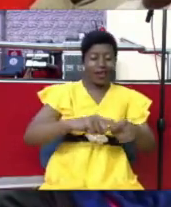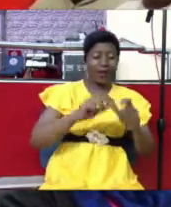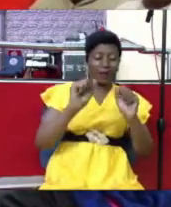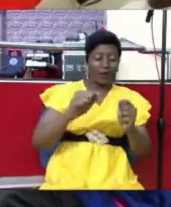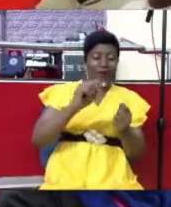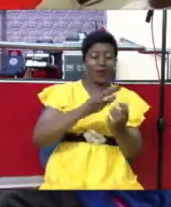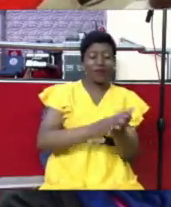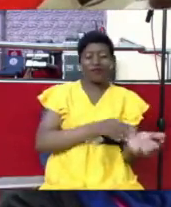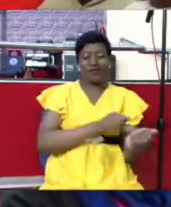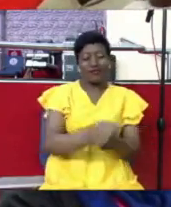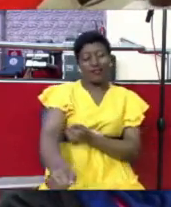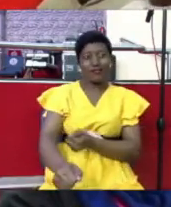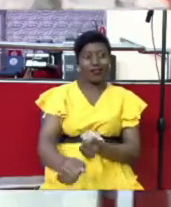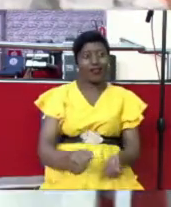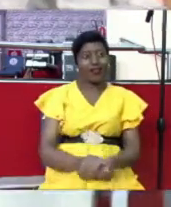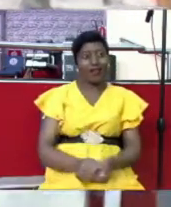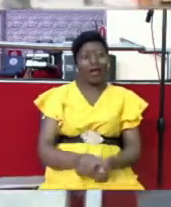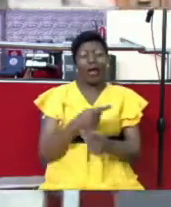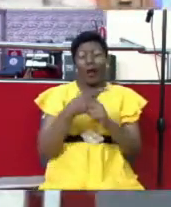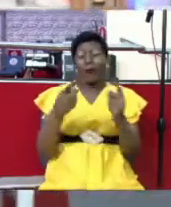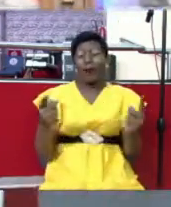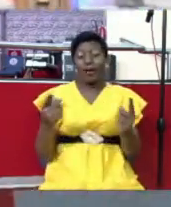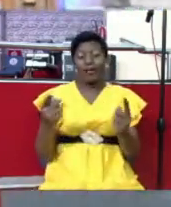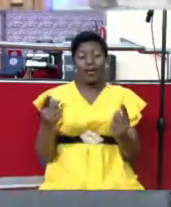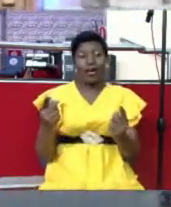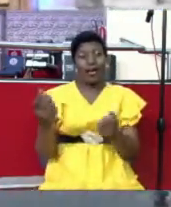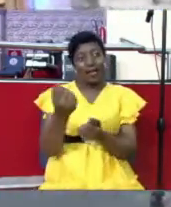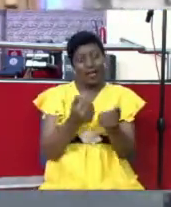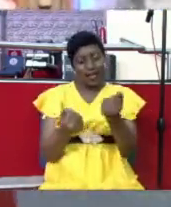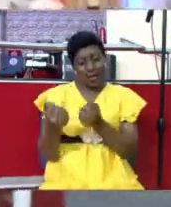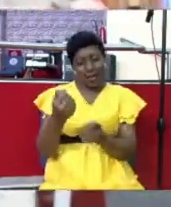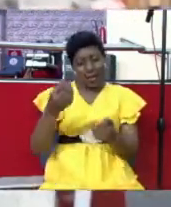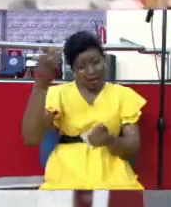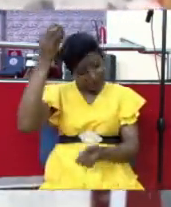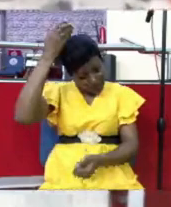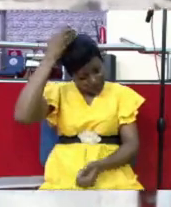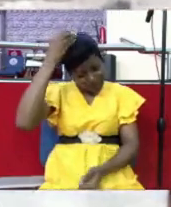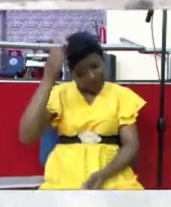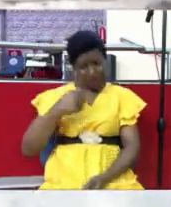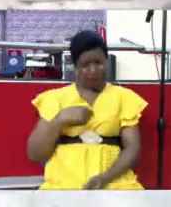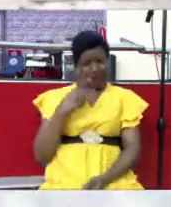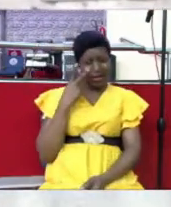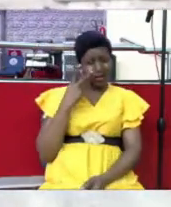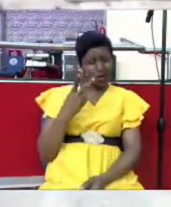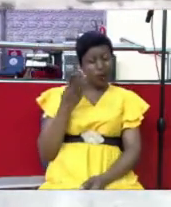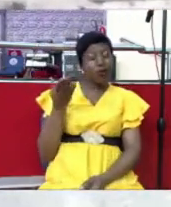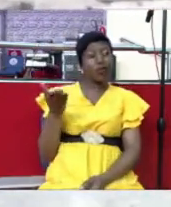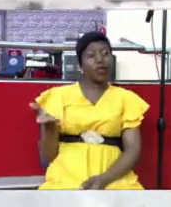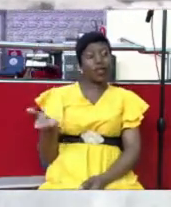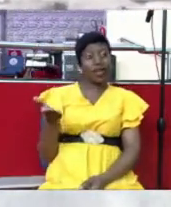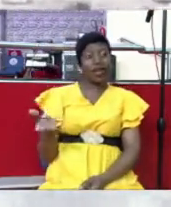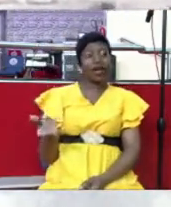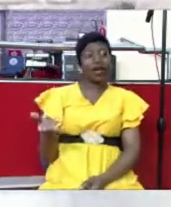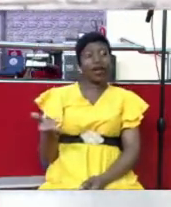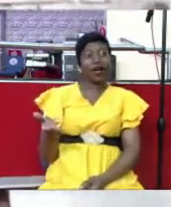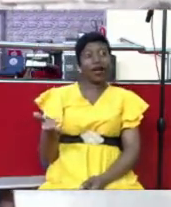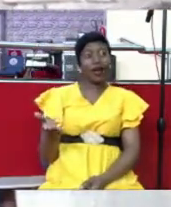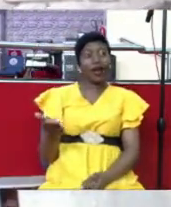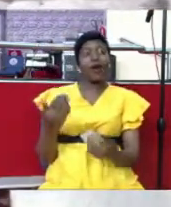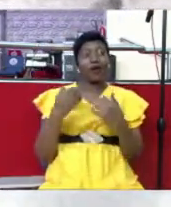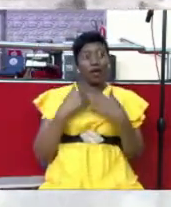So, the Ubers I saw there. Zile gari za Uber nilizoziona. Wa Mercedes